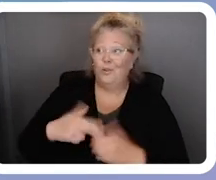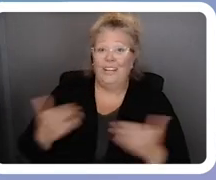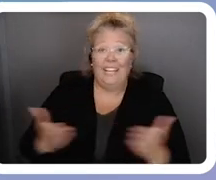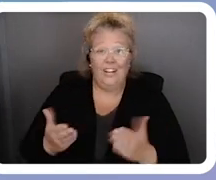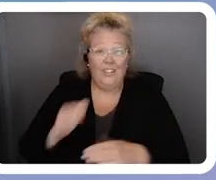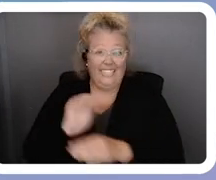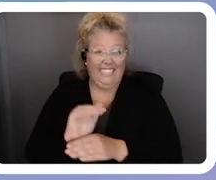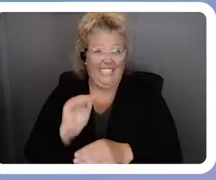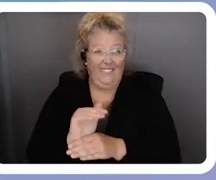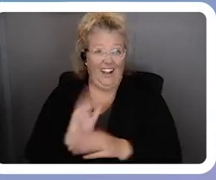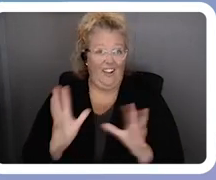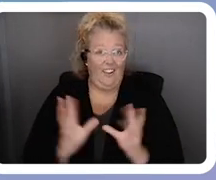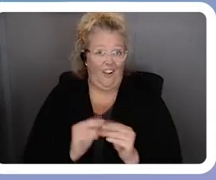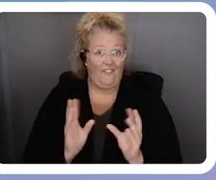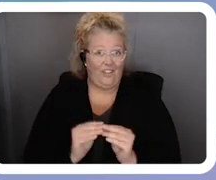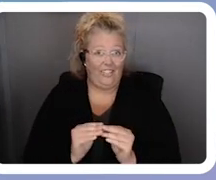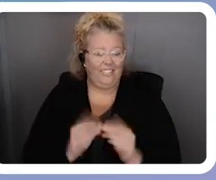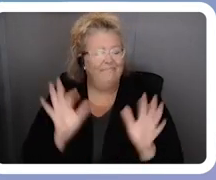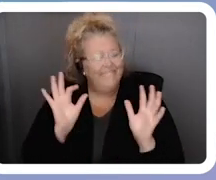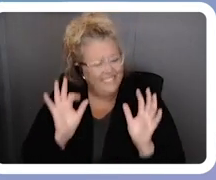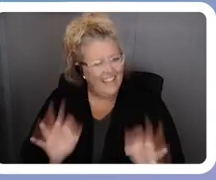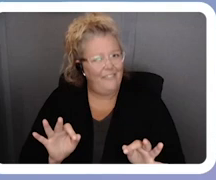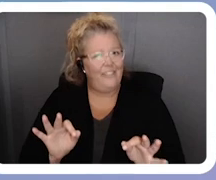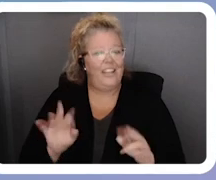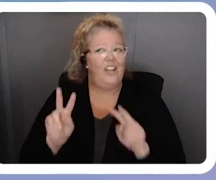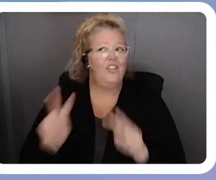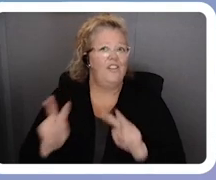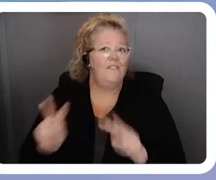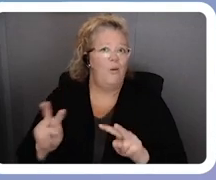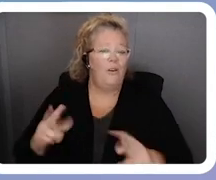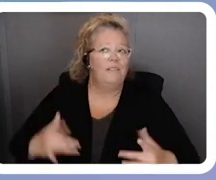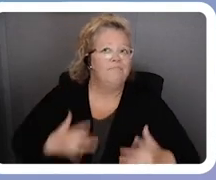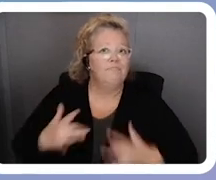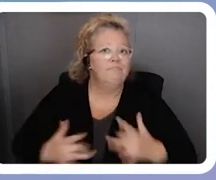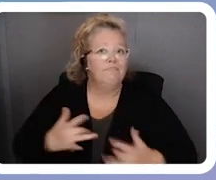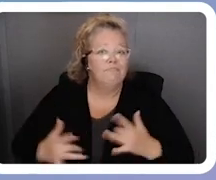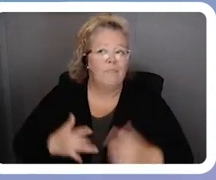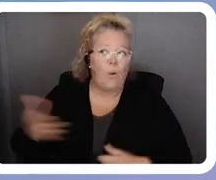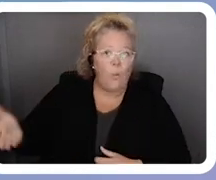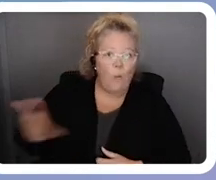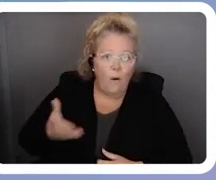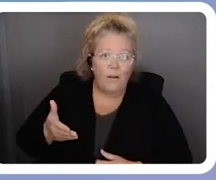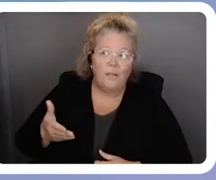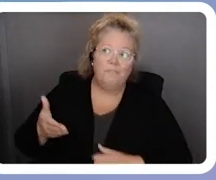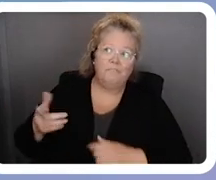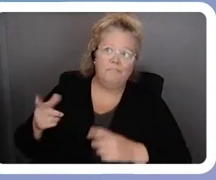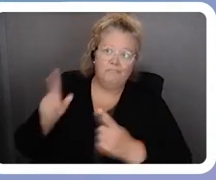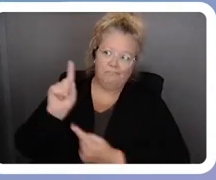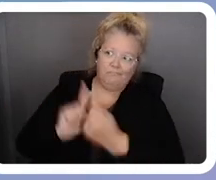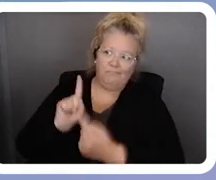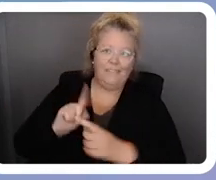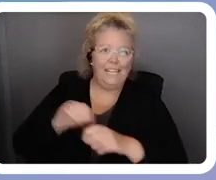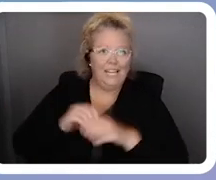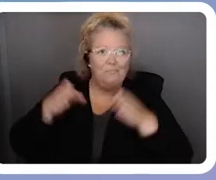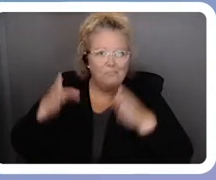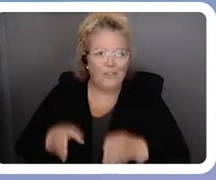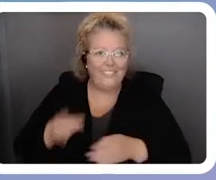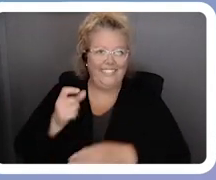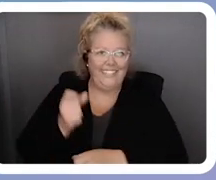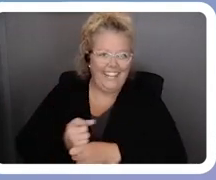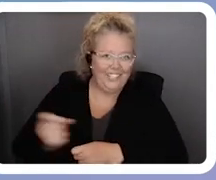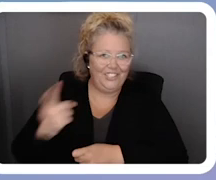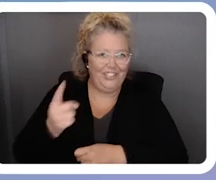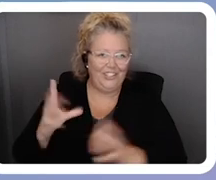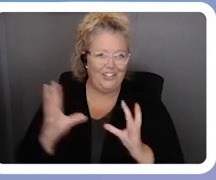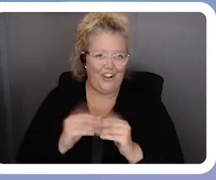this evening at the conference, and we will definitely look forward to being able to welcome you to our in-person conference next